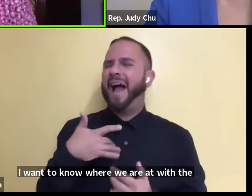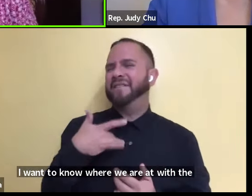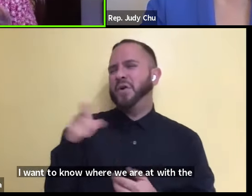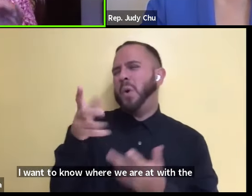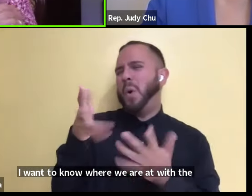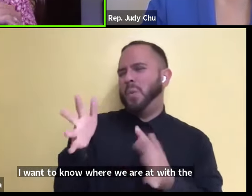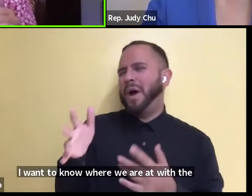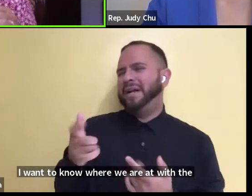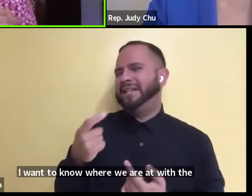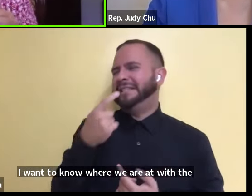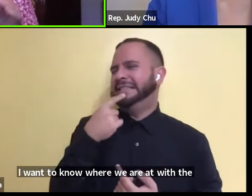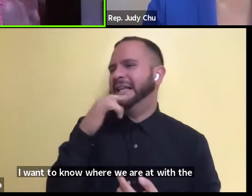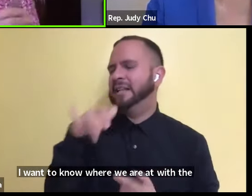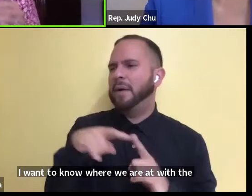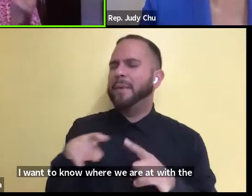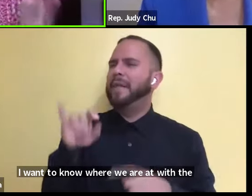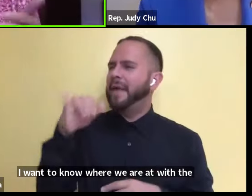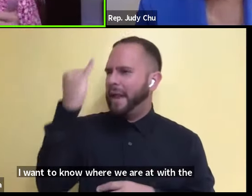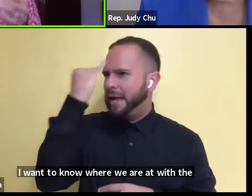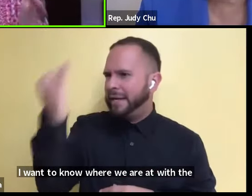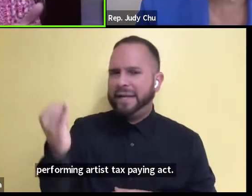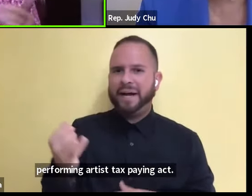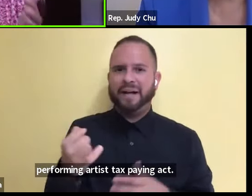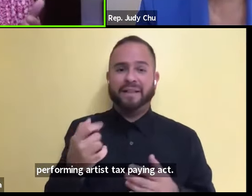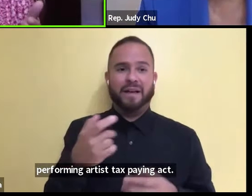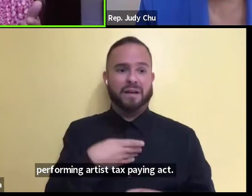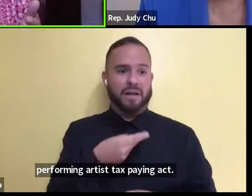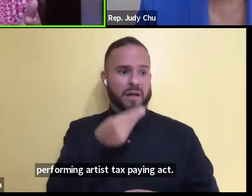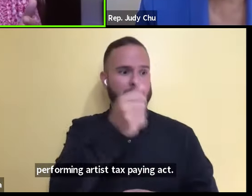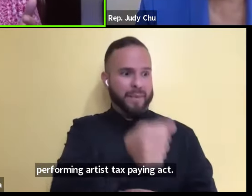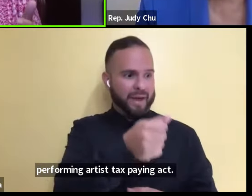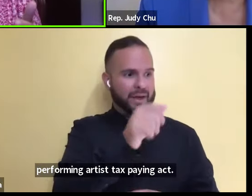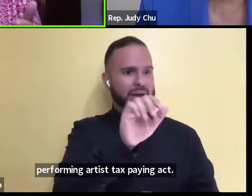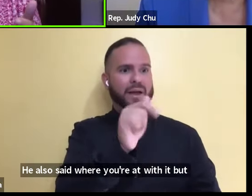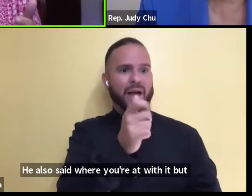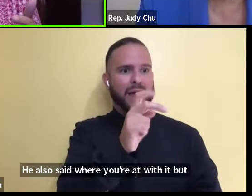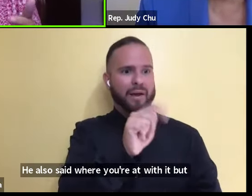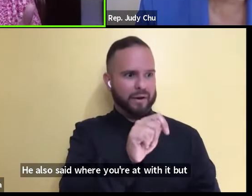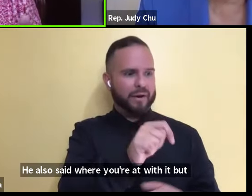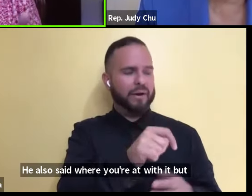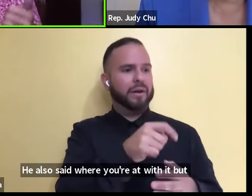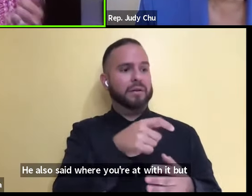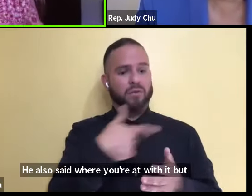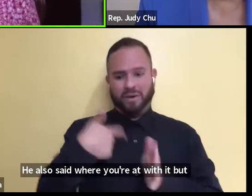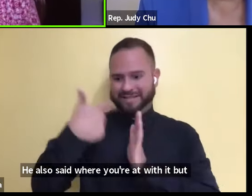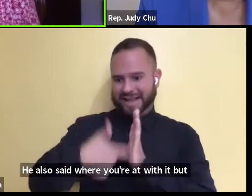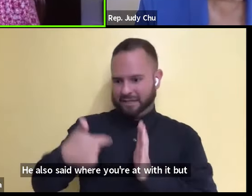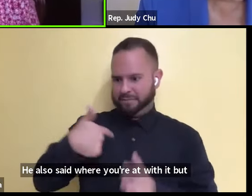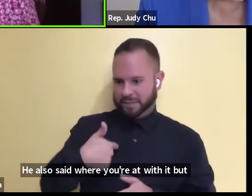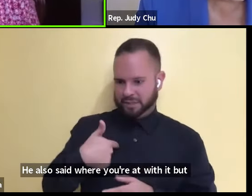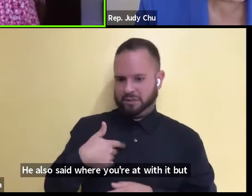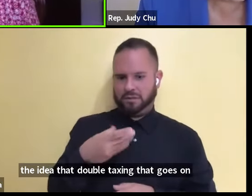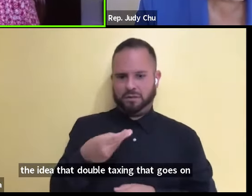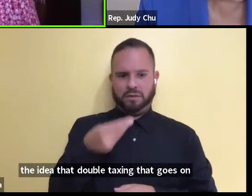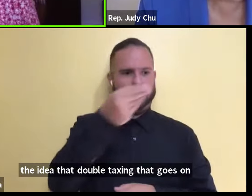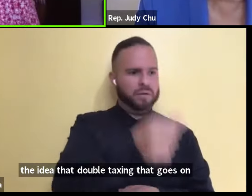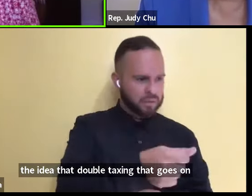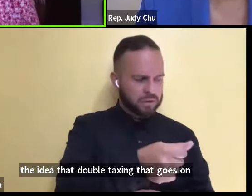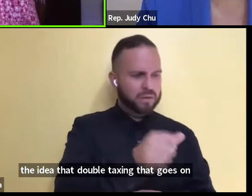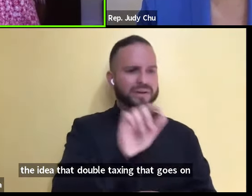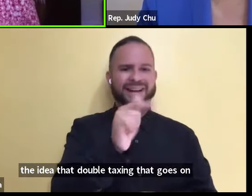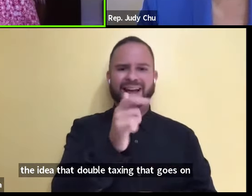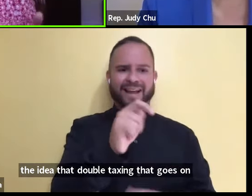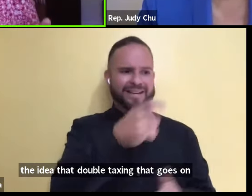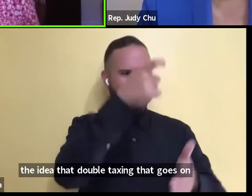at with it, but that idea that double taxing that goes on is also a real challenge for us.